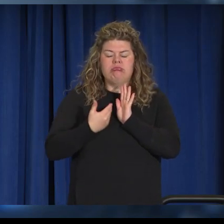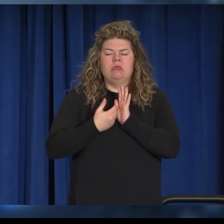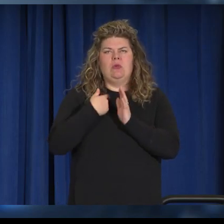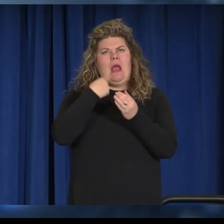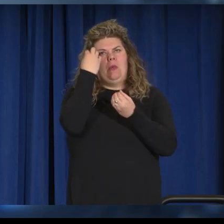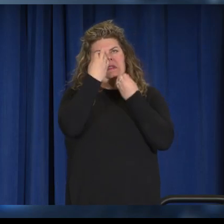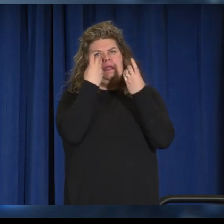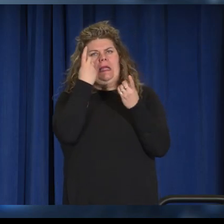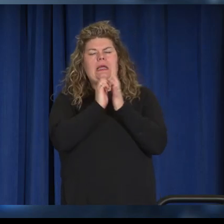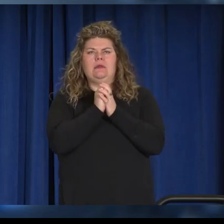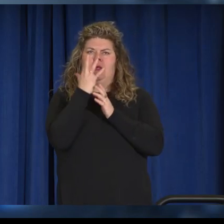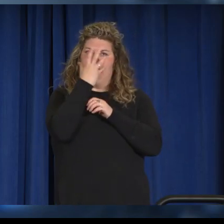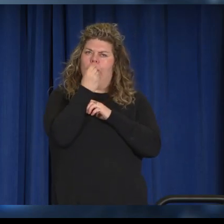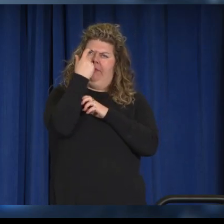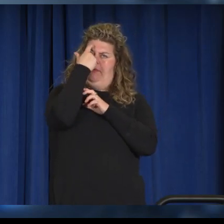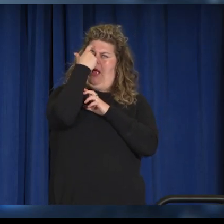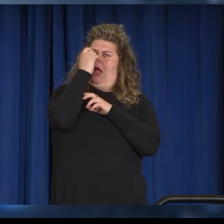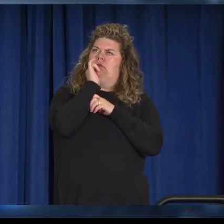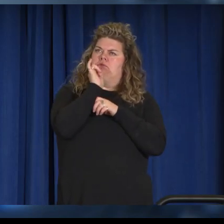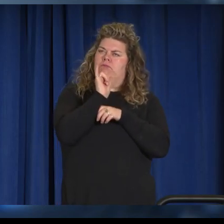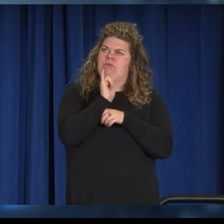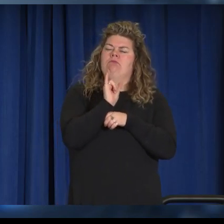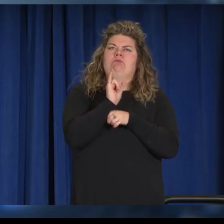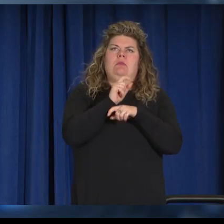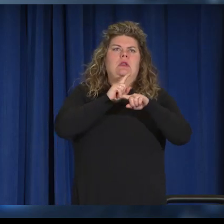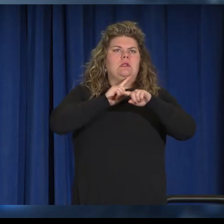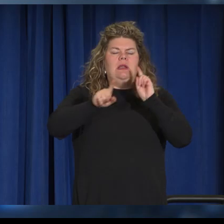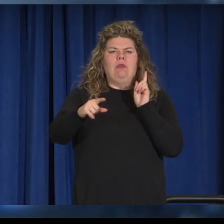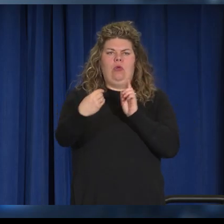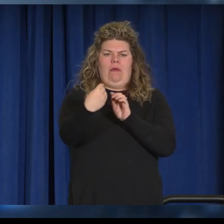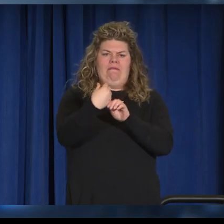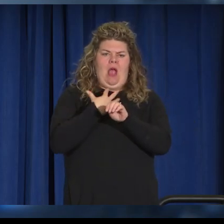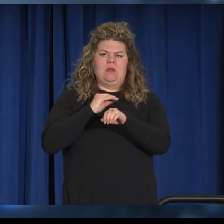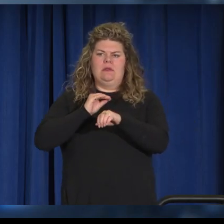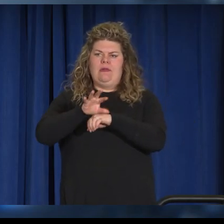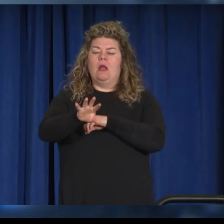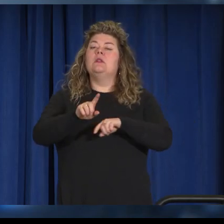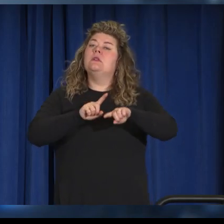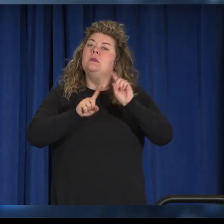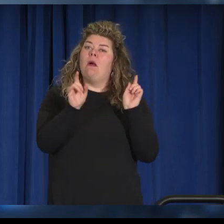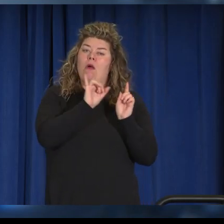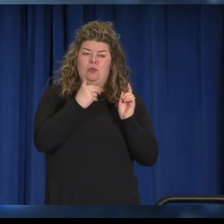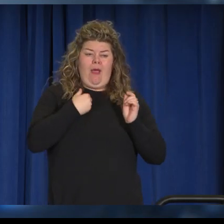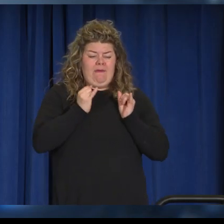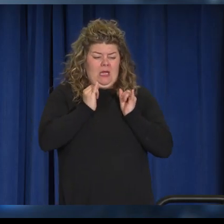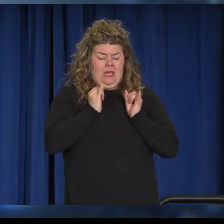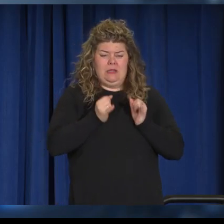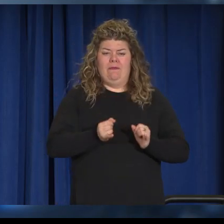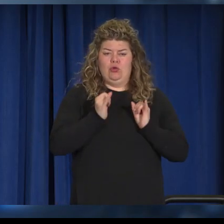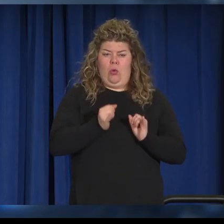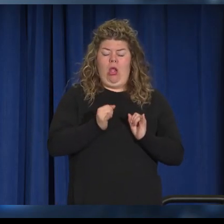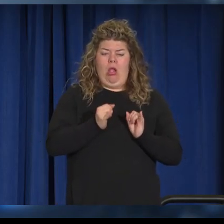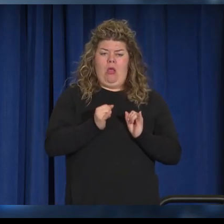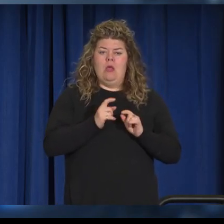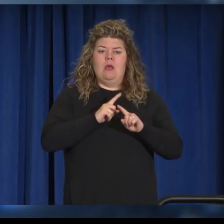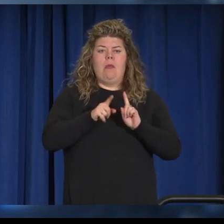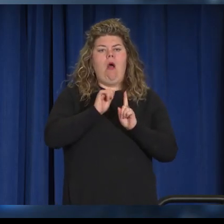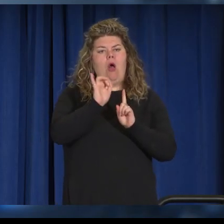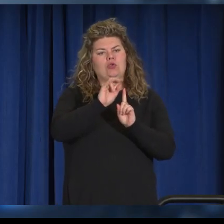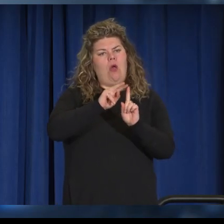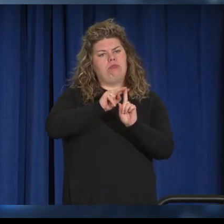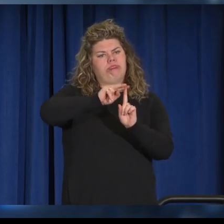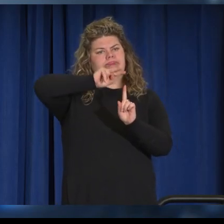that more, it becomes a bi-directional effect. There's an individual level to this. There's a macro level to this. There's